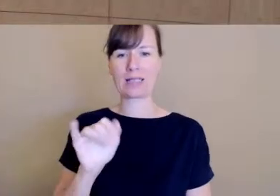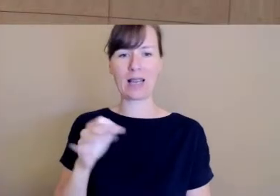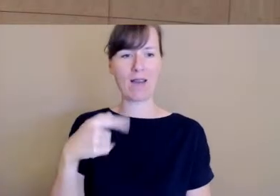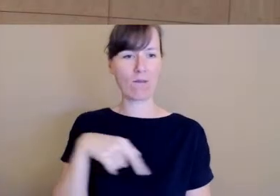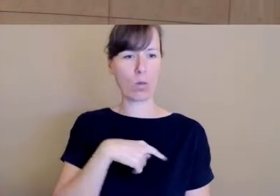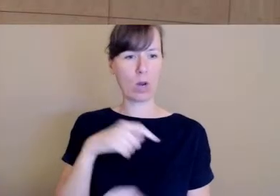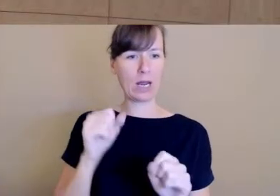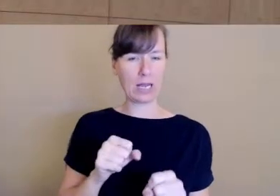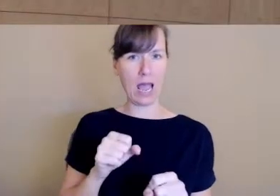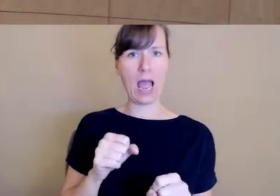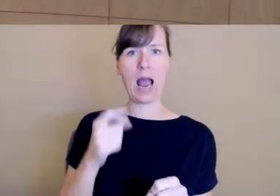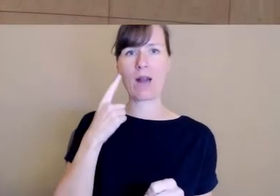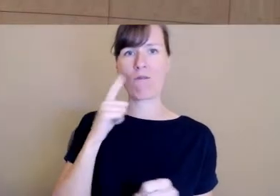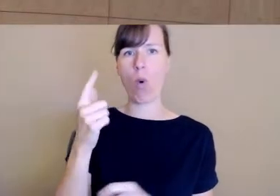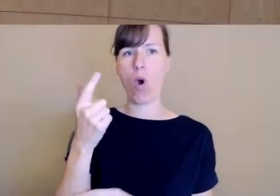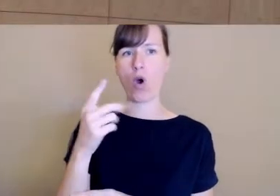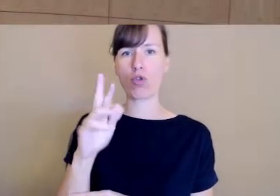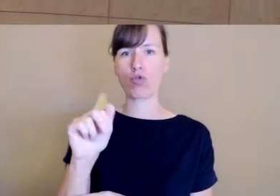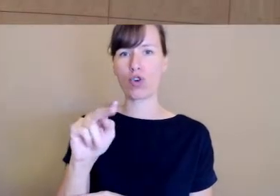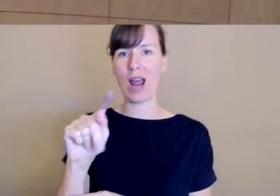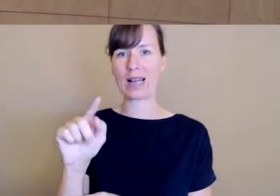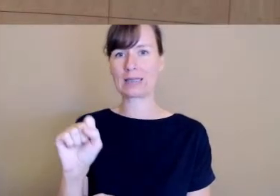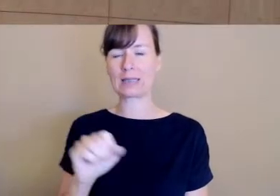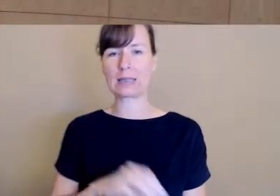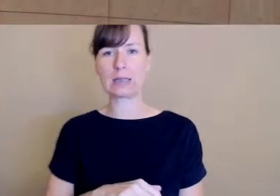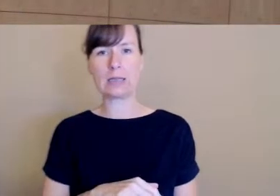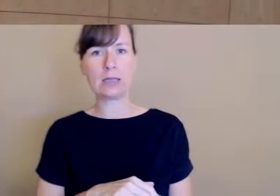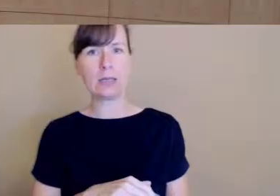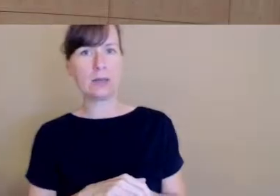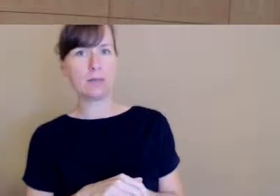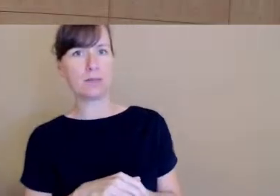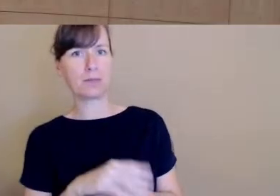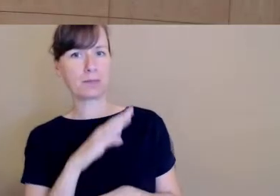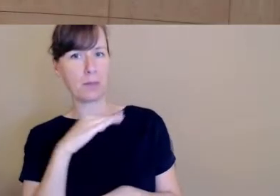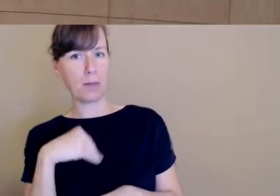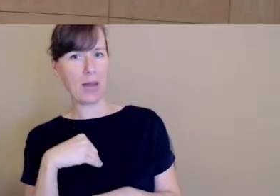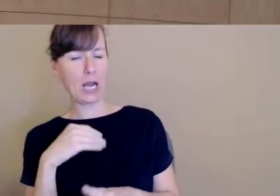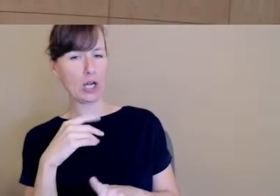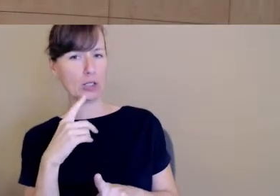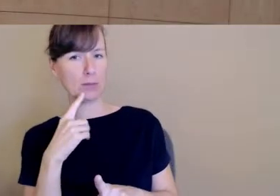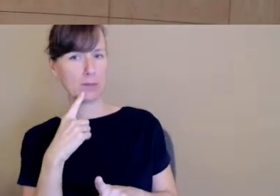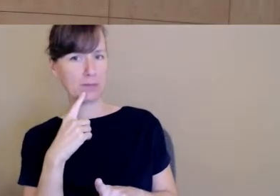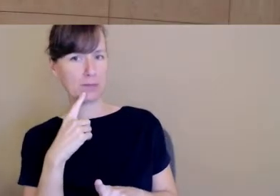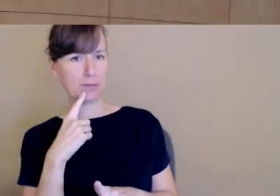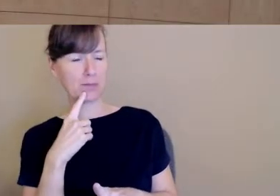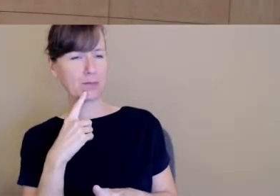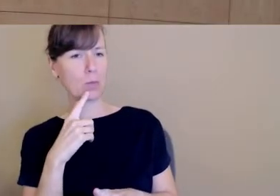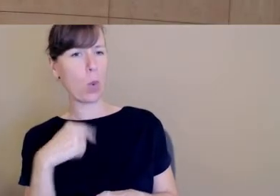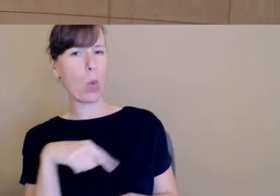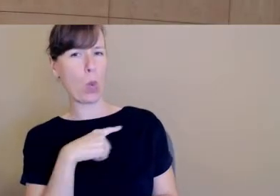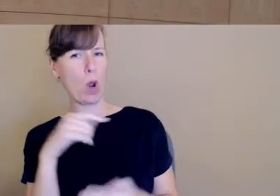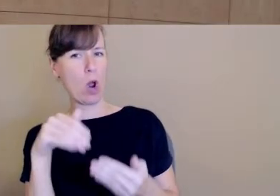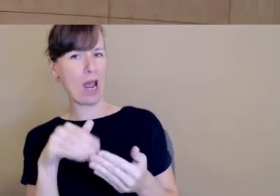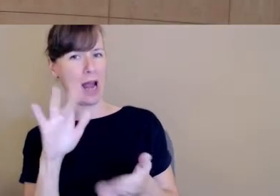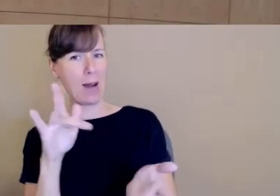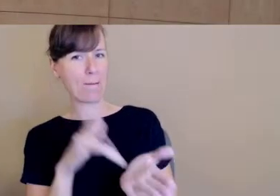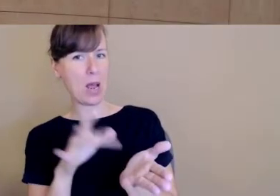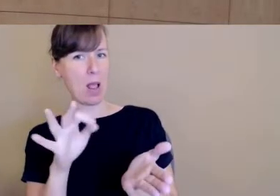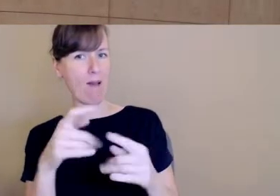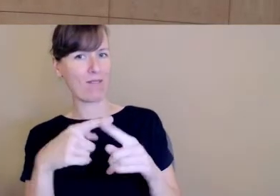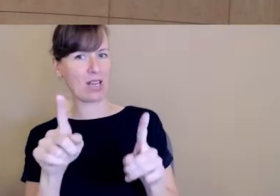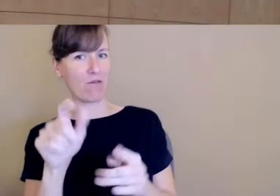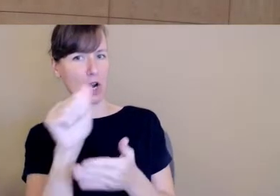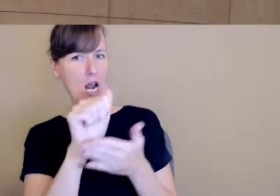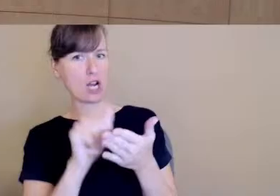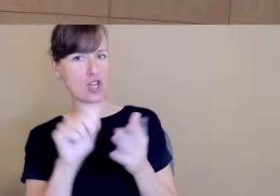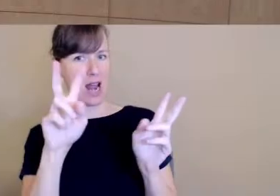Okay, we're in the middle of a different agenda item currently. We will continue to check with the